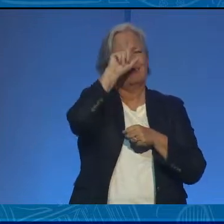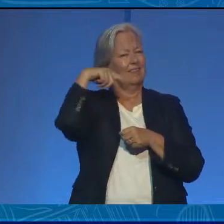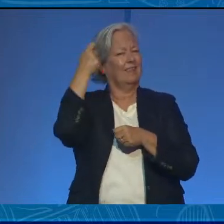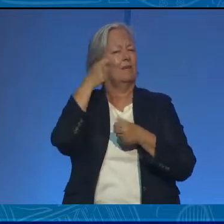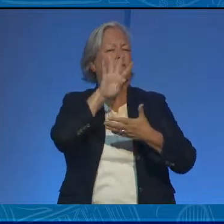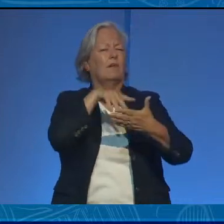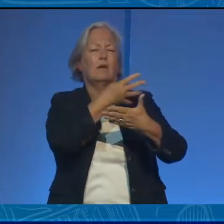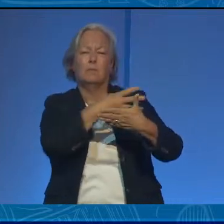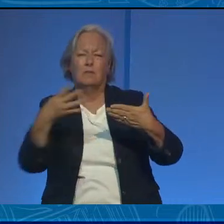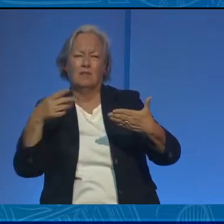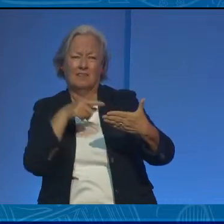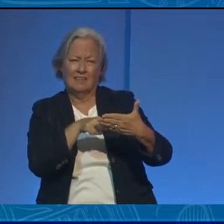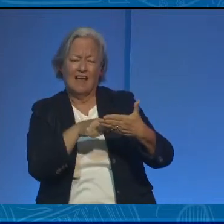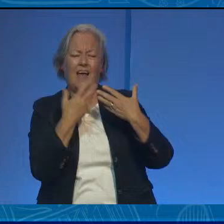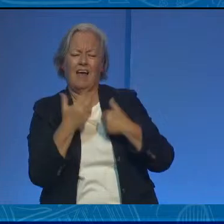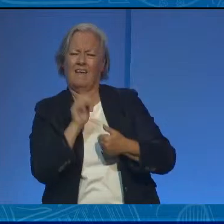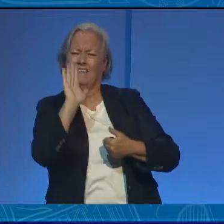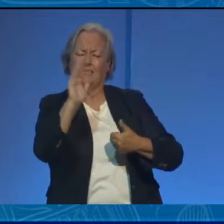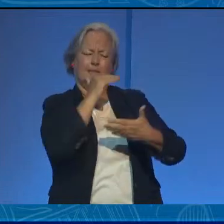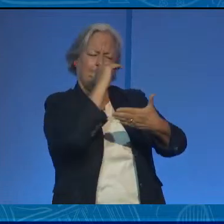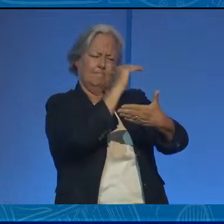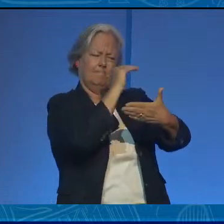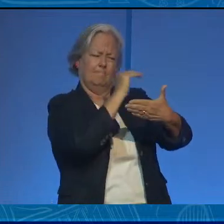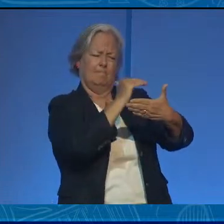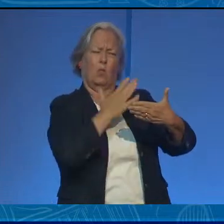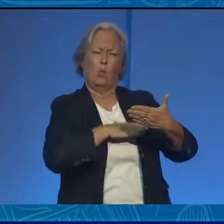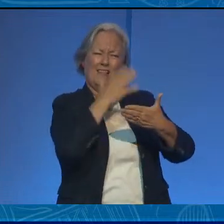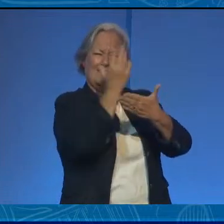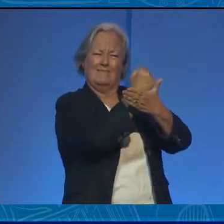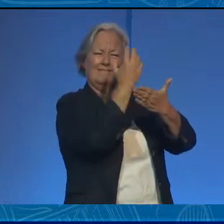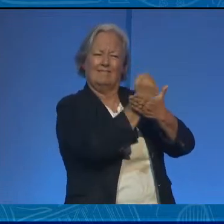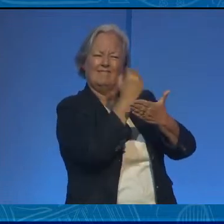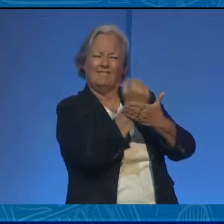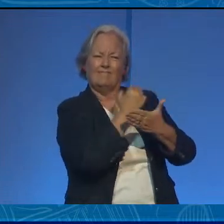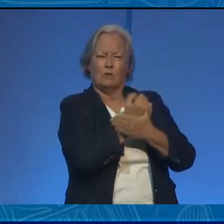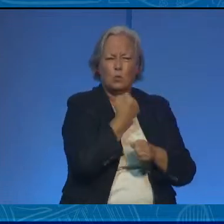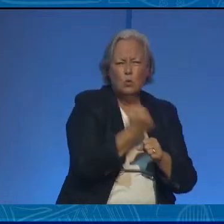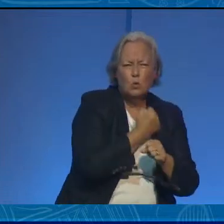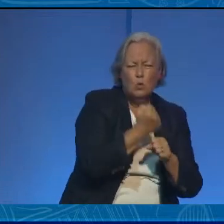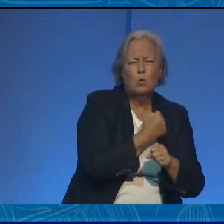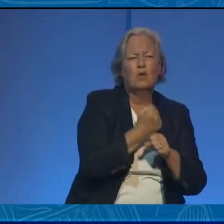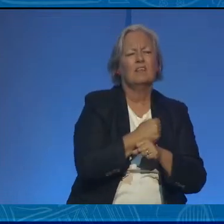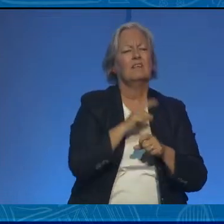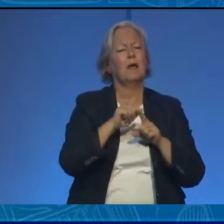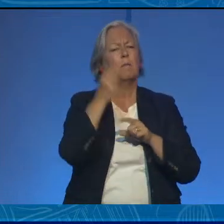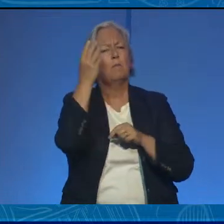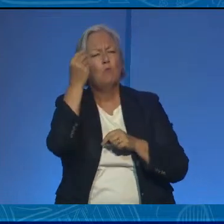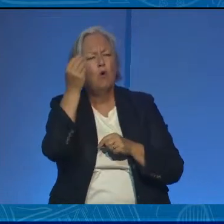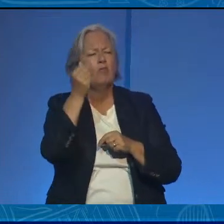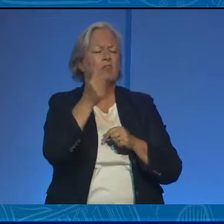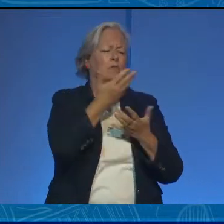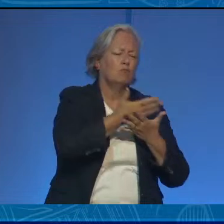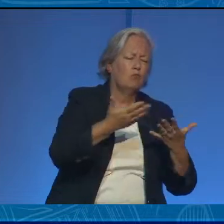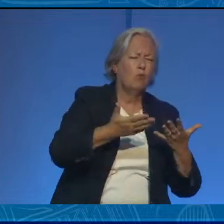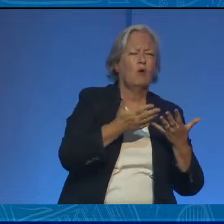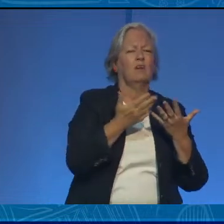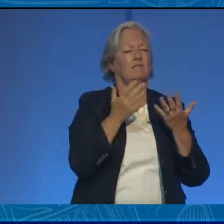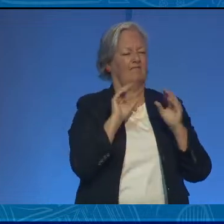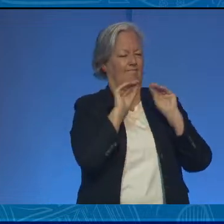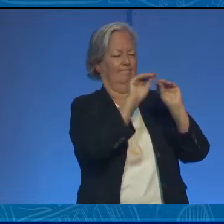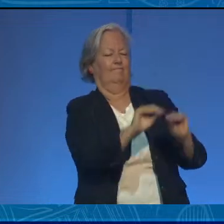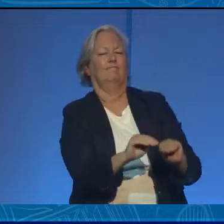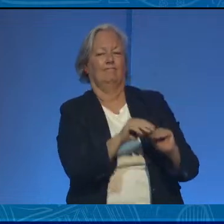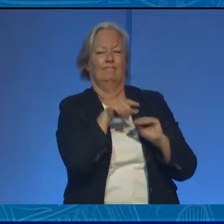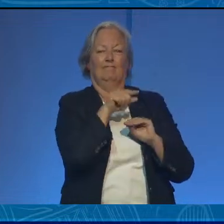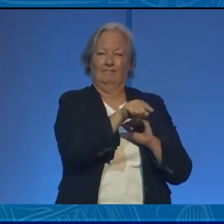practical recommended actions to substantially increase resource allocations, activities, and impacts of